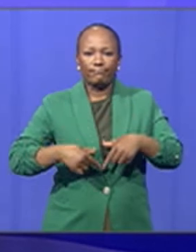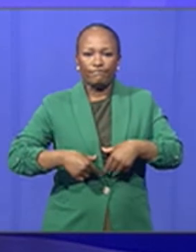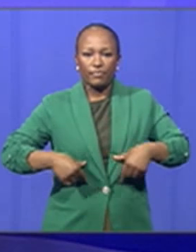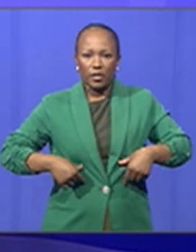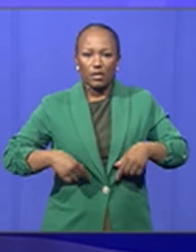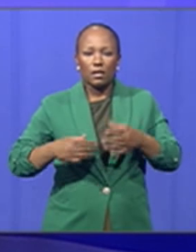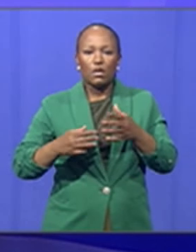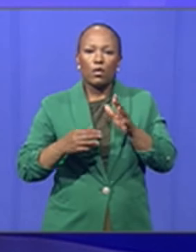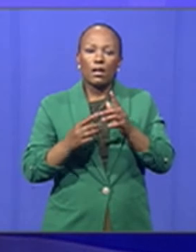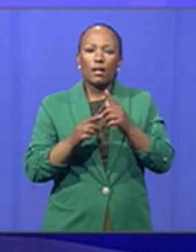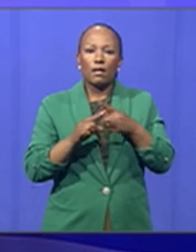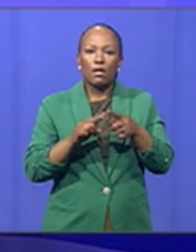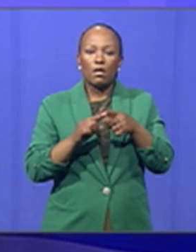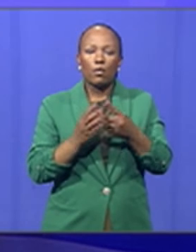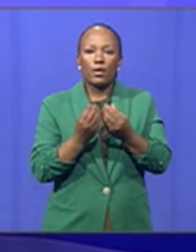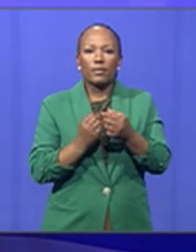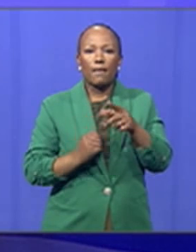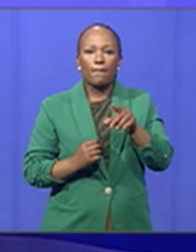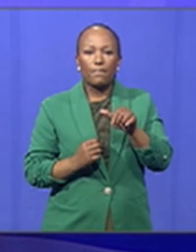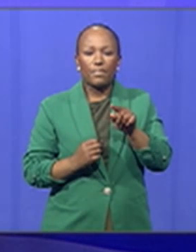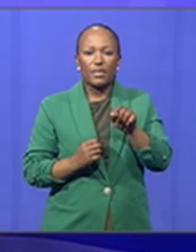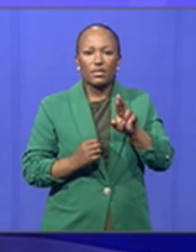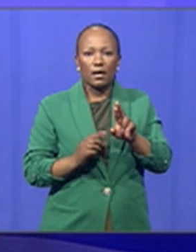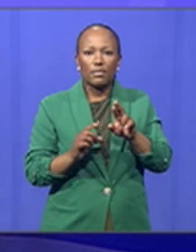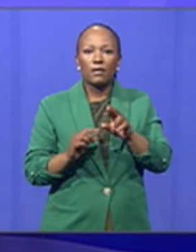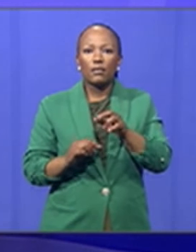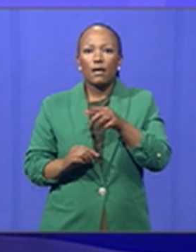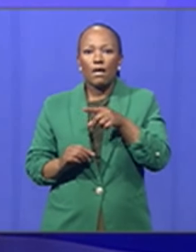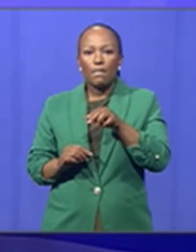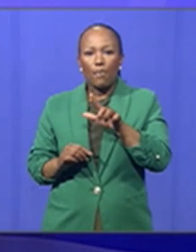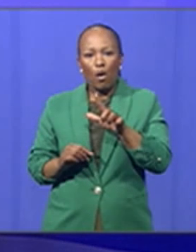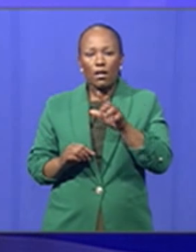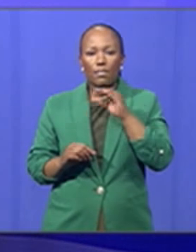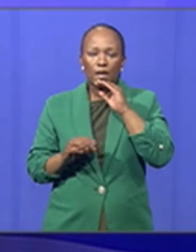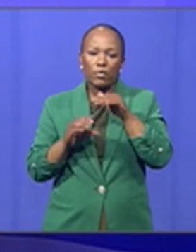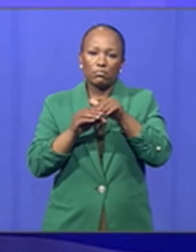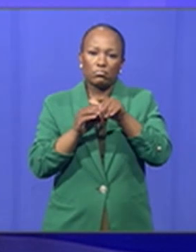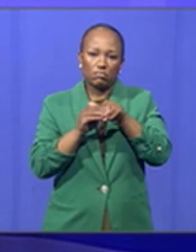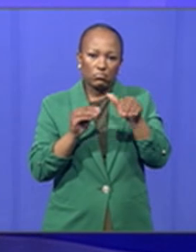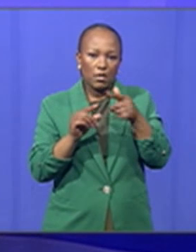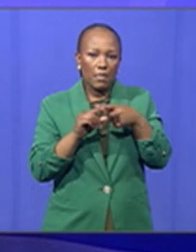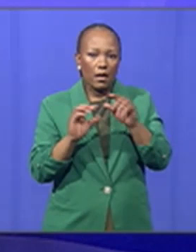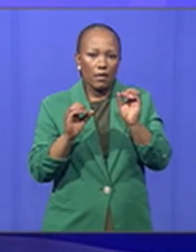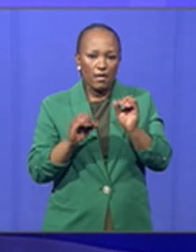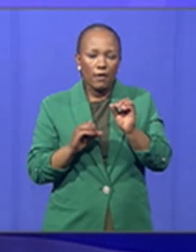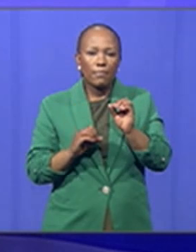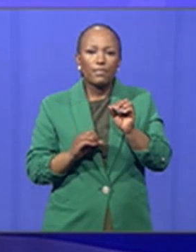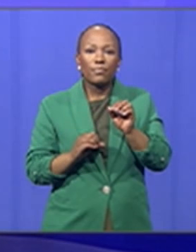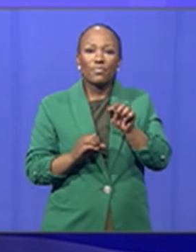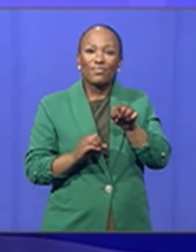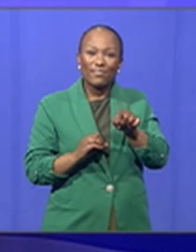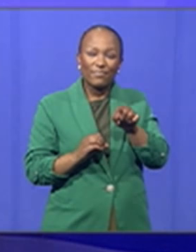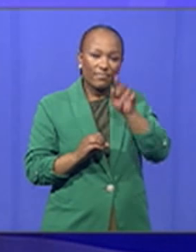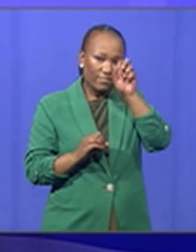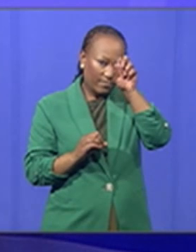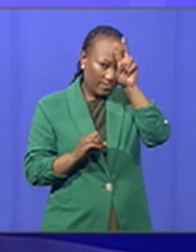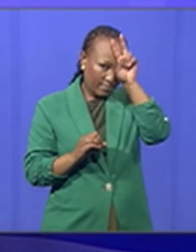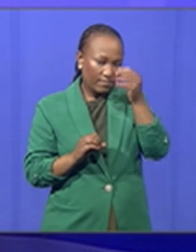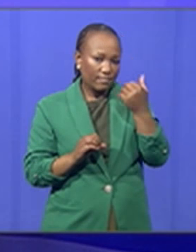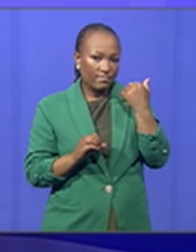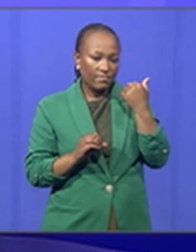mmogo nae Peter du Toit. Se se ra gore Paul de Villiers o tla tšwa papading yeo. Kampa ya dipoke e reile o dutše marumo morago